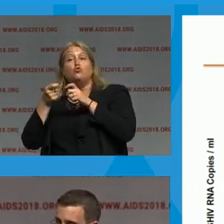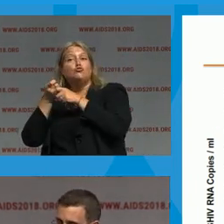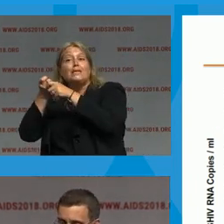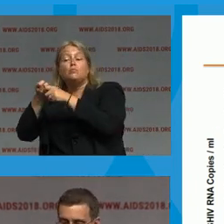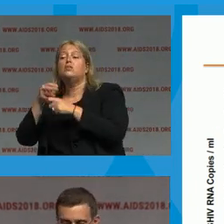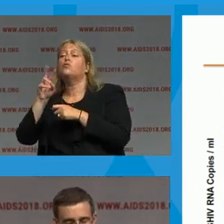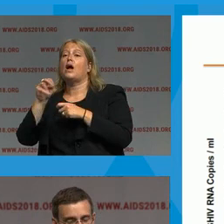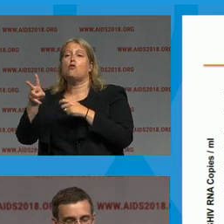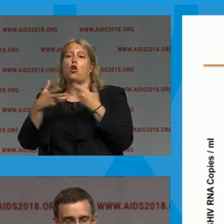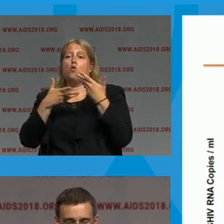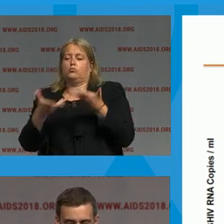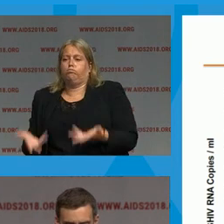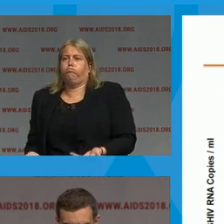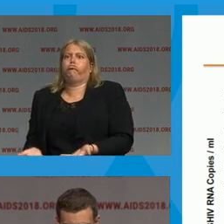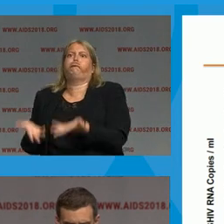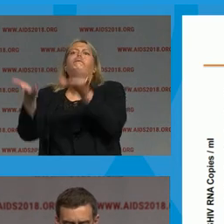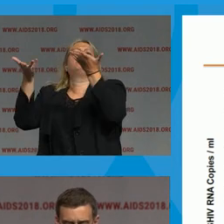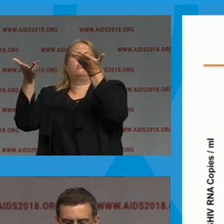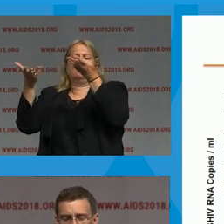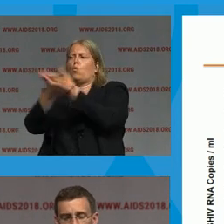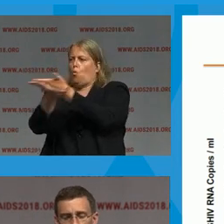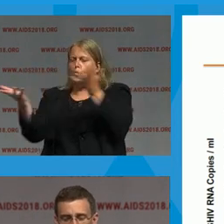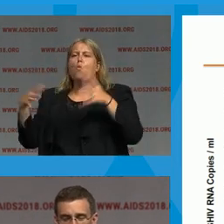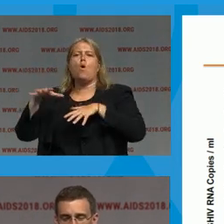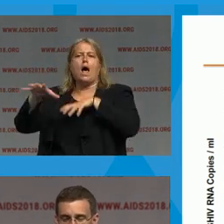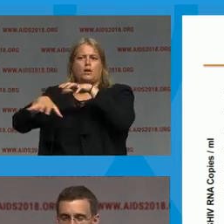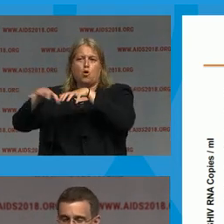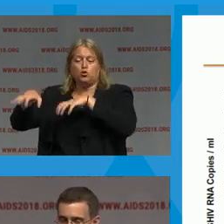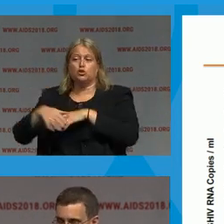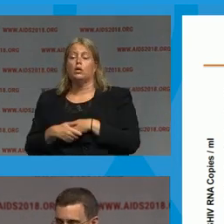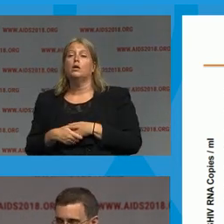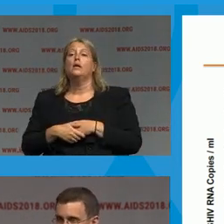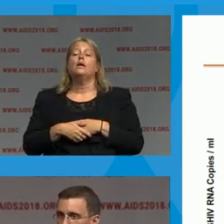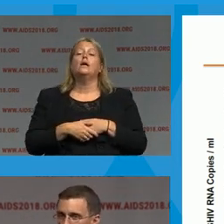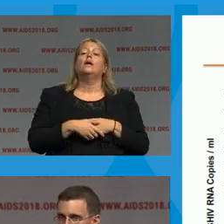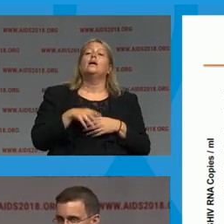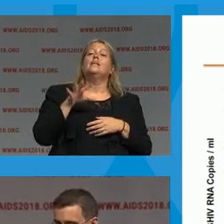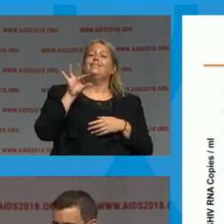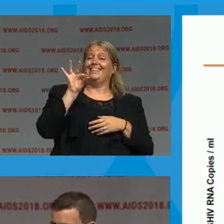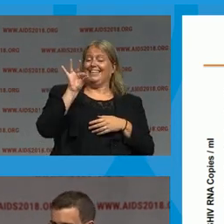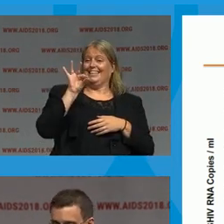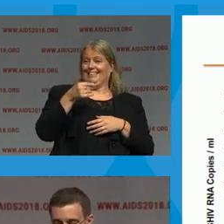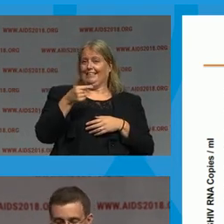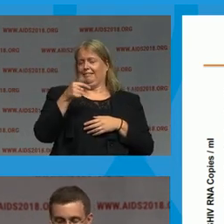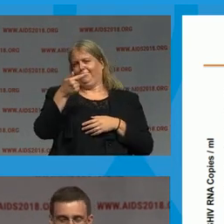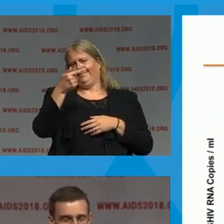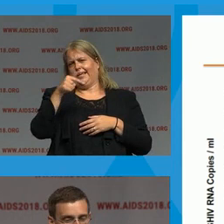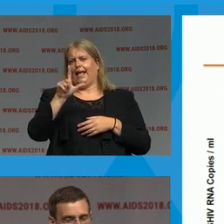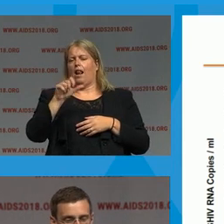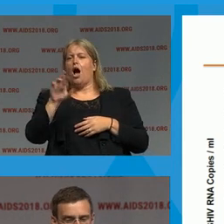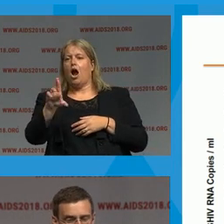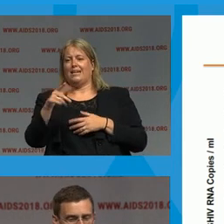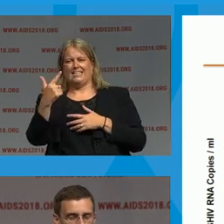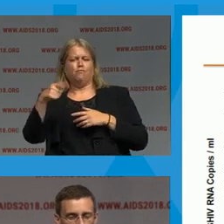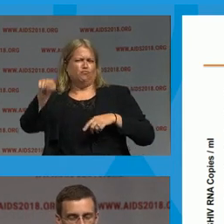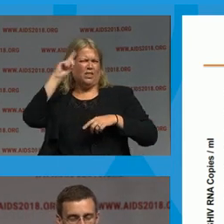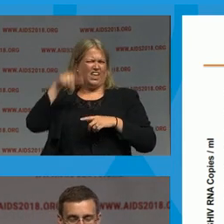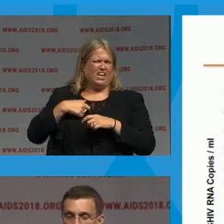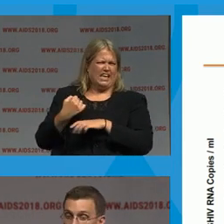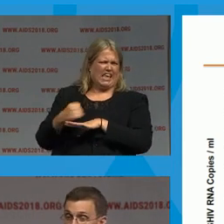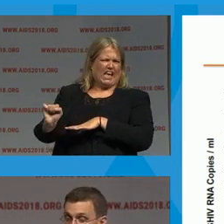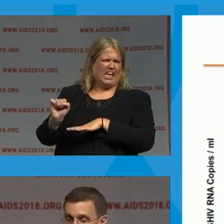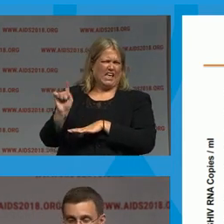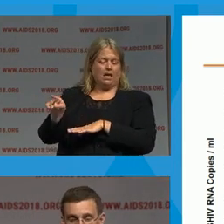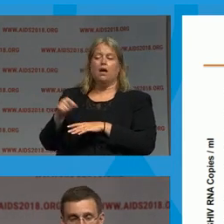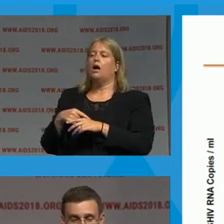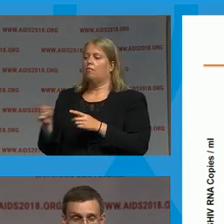load comes back in all of the animals. If they received TLR7, which we think is acting as the kick here probably,